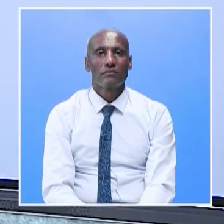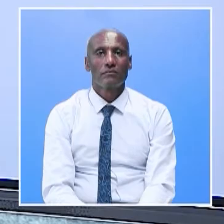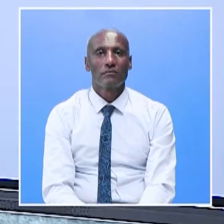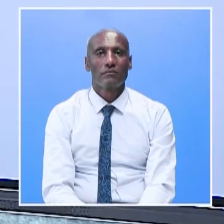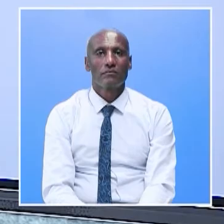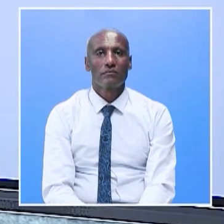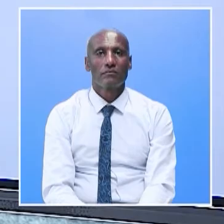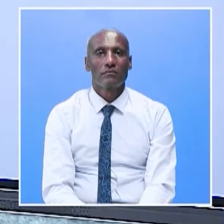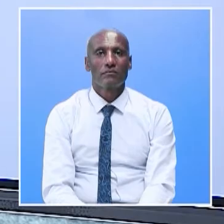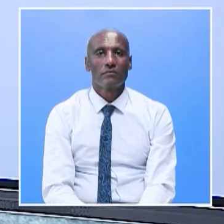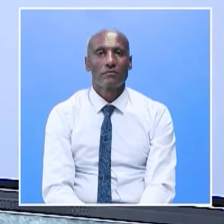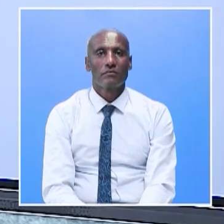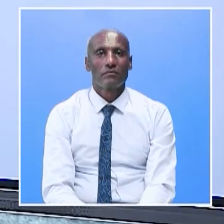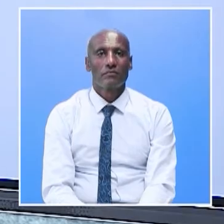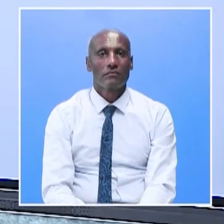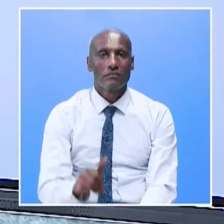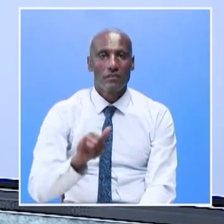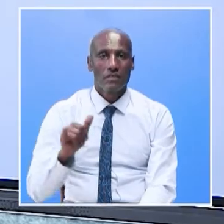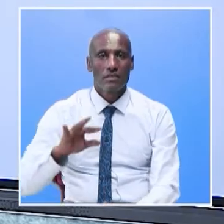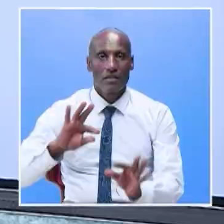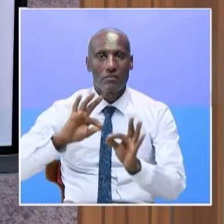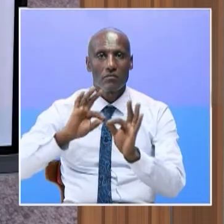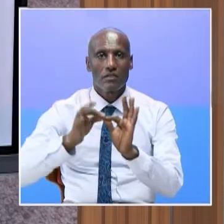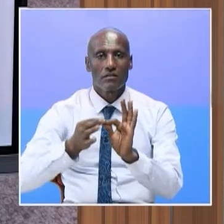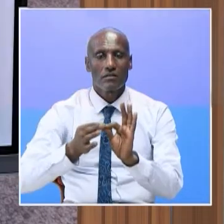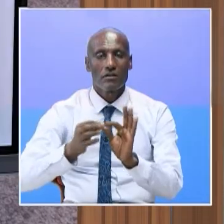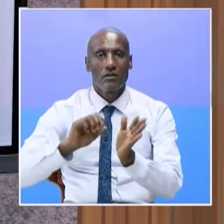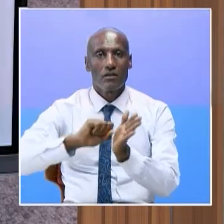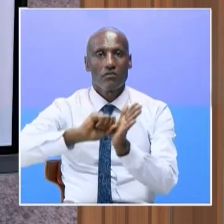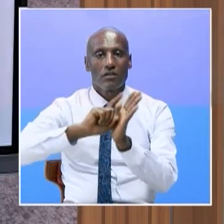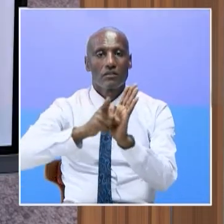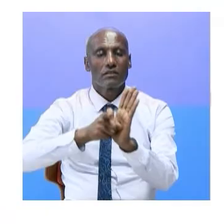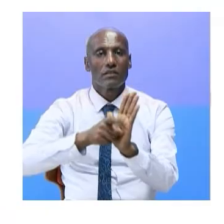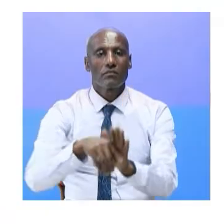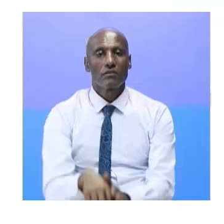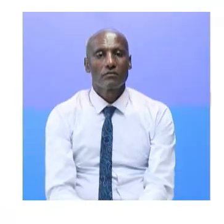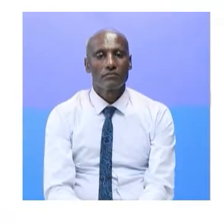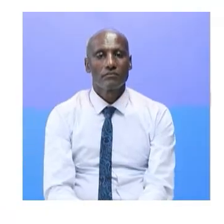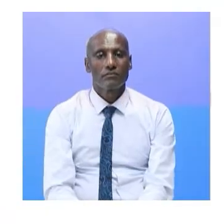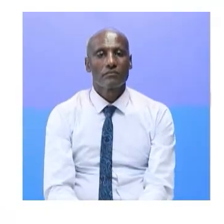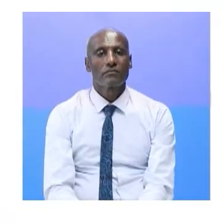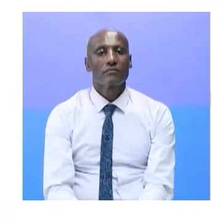The same meaning. Like we mentioned some examples like mad.